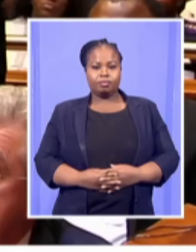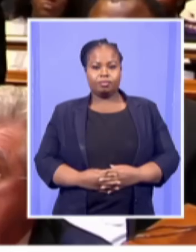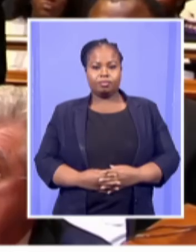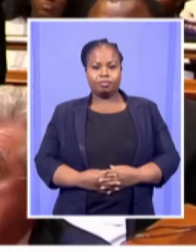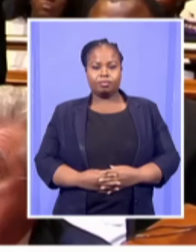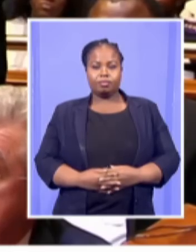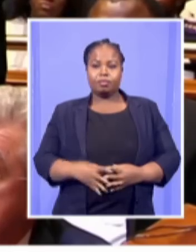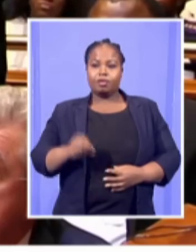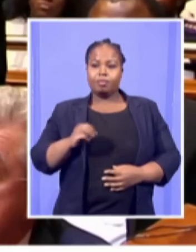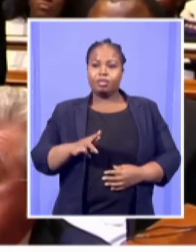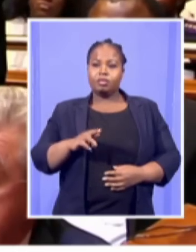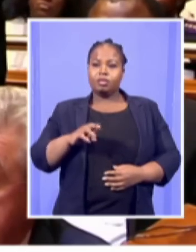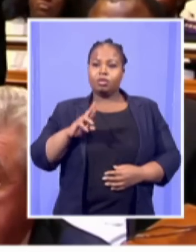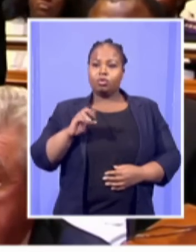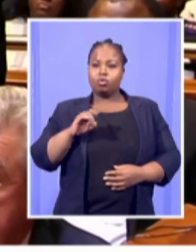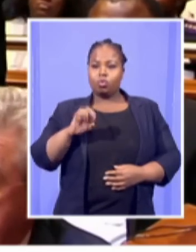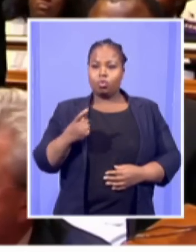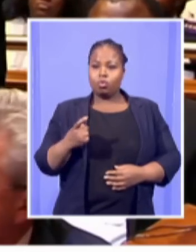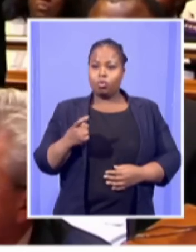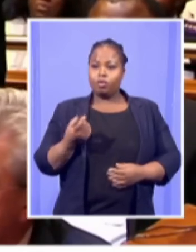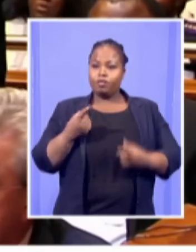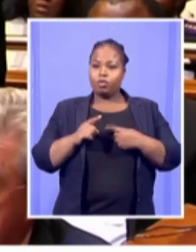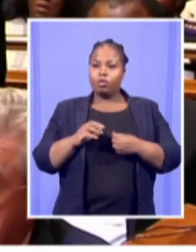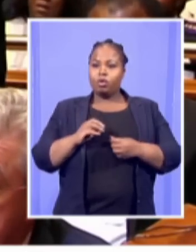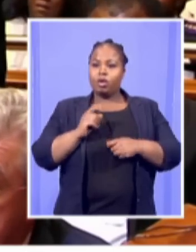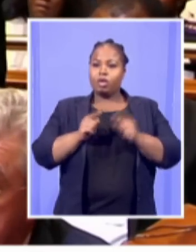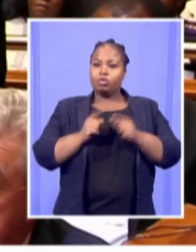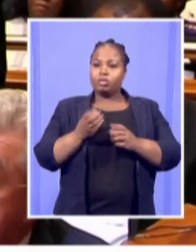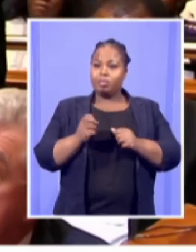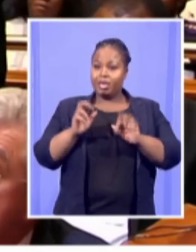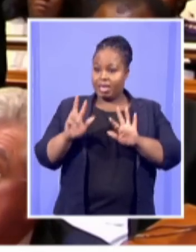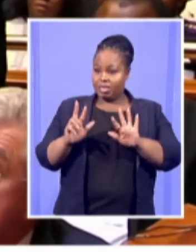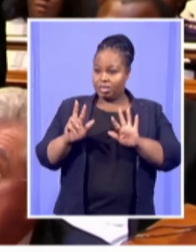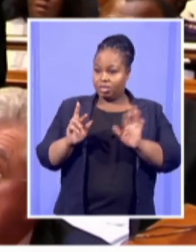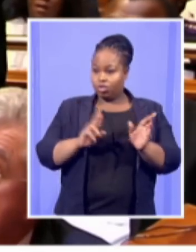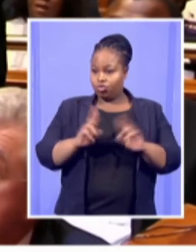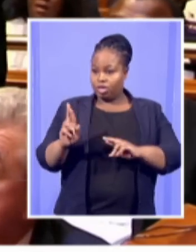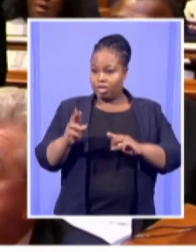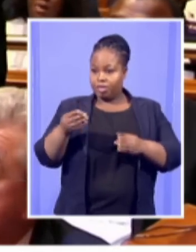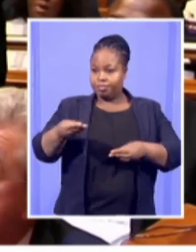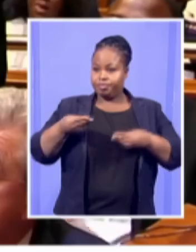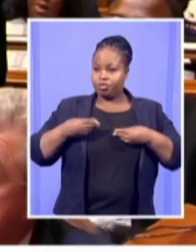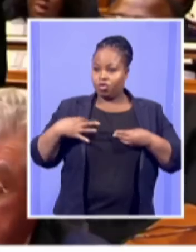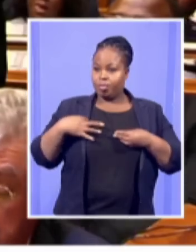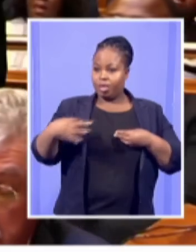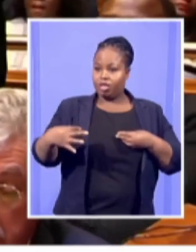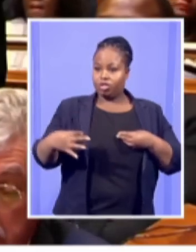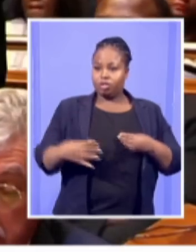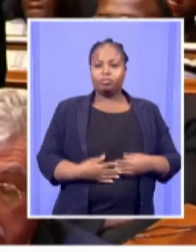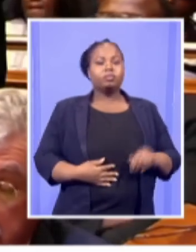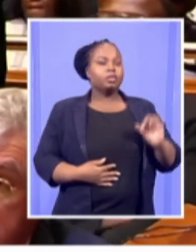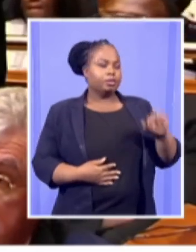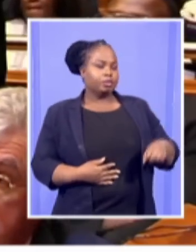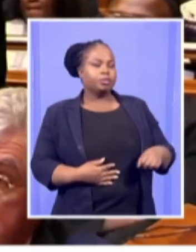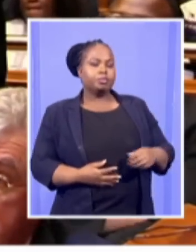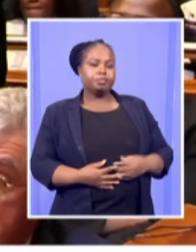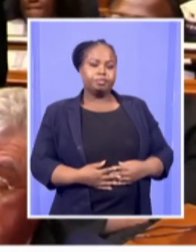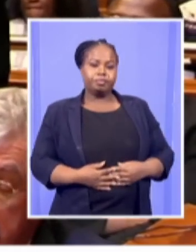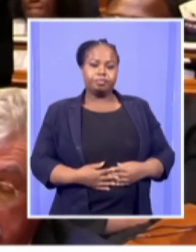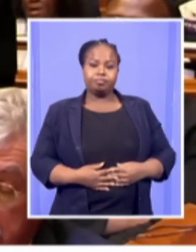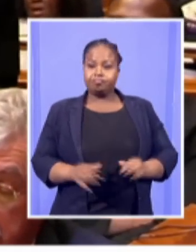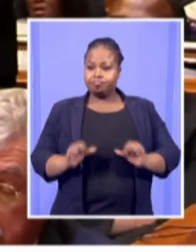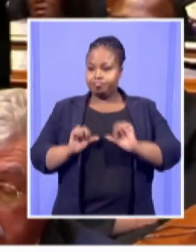Mr. Roux, for accused number 8, are you ready to move your application? Thank you, Worship. I am indeed. May then